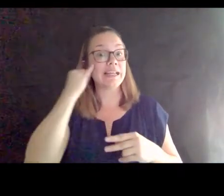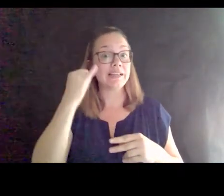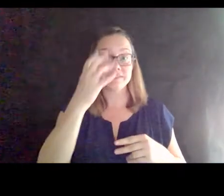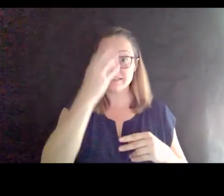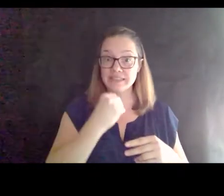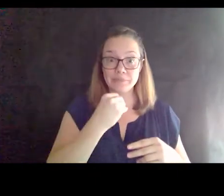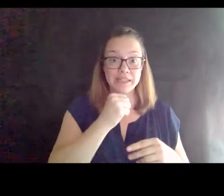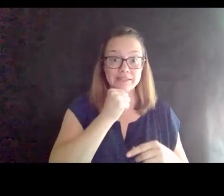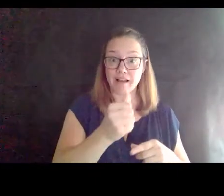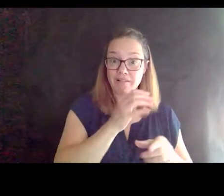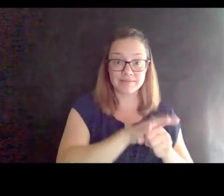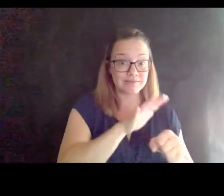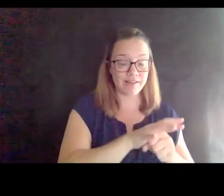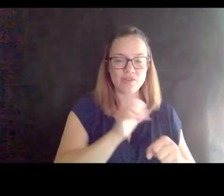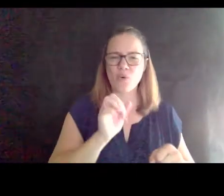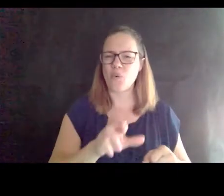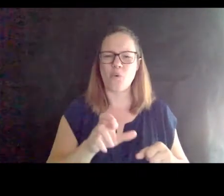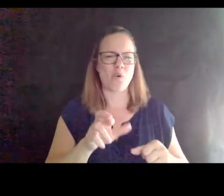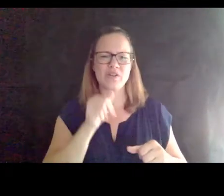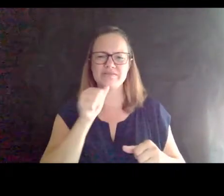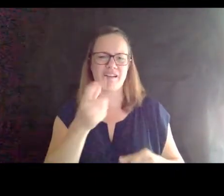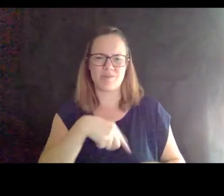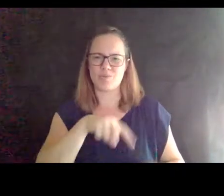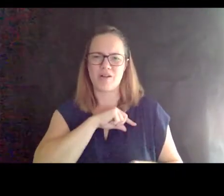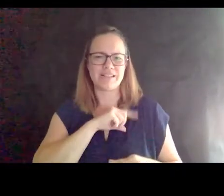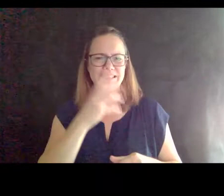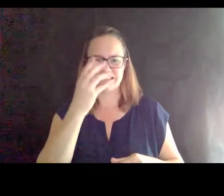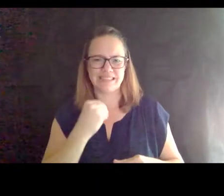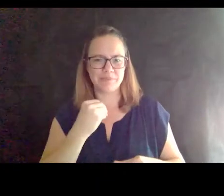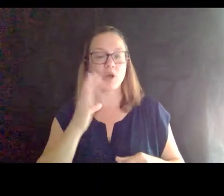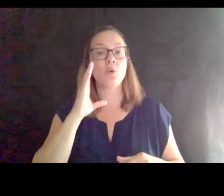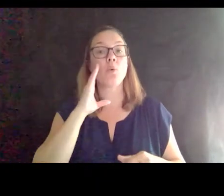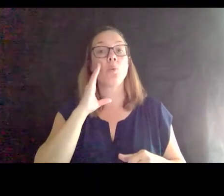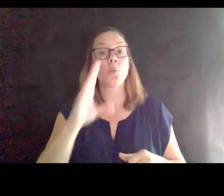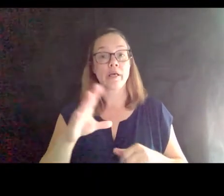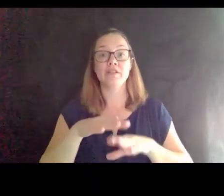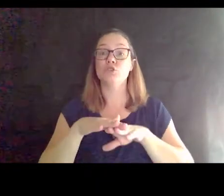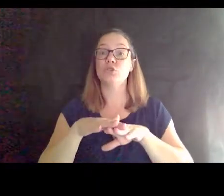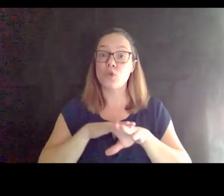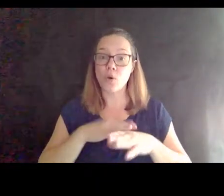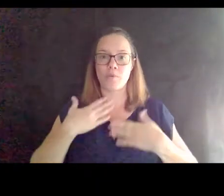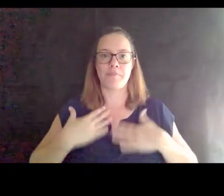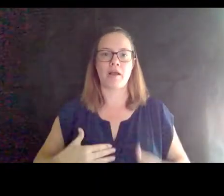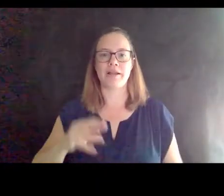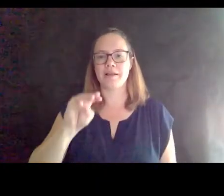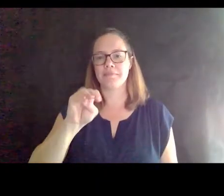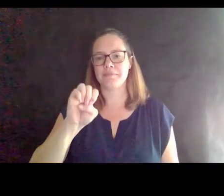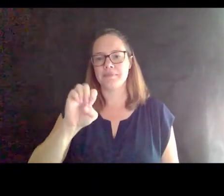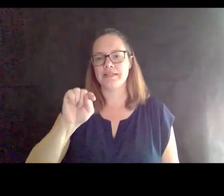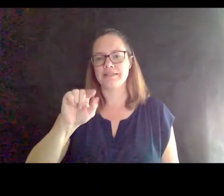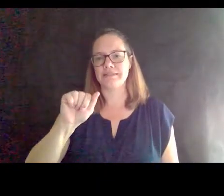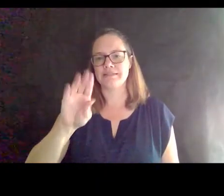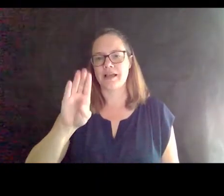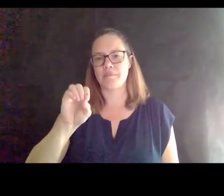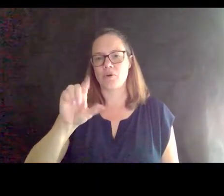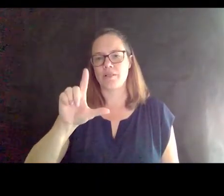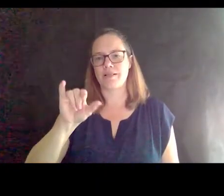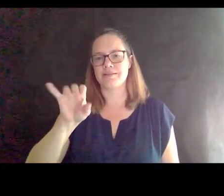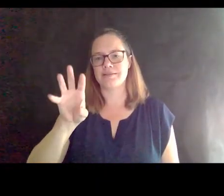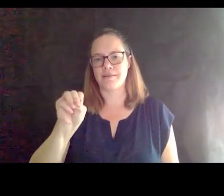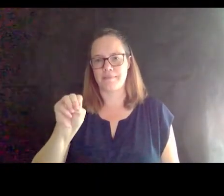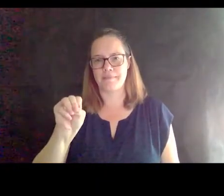not enough can slow the body's metabolism. Metabolism is the process by which the body converts